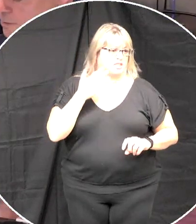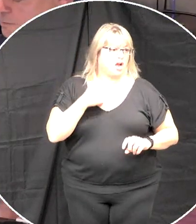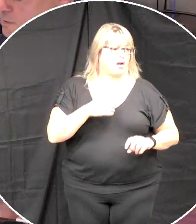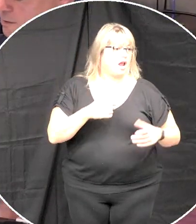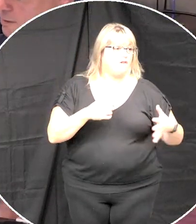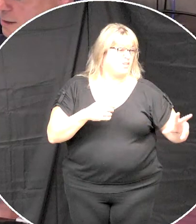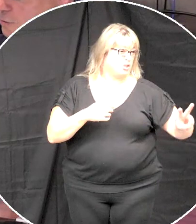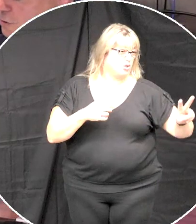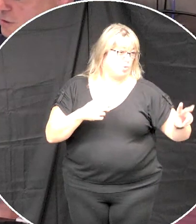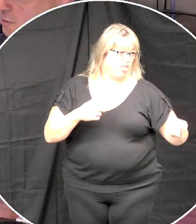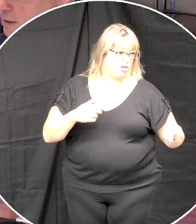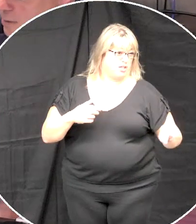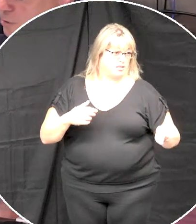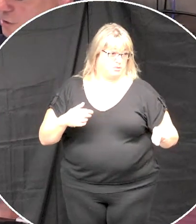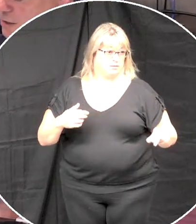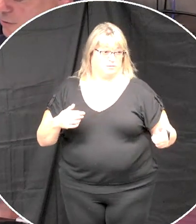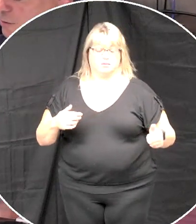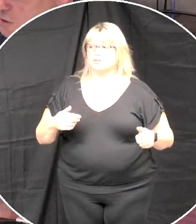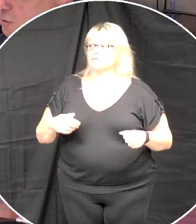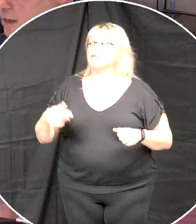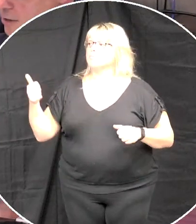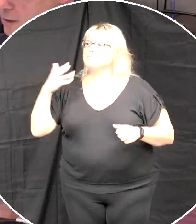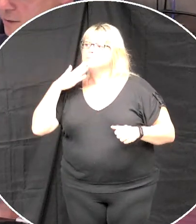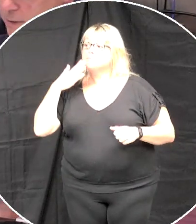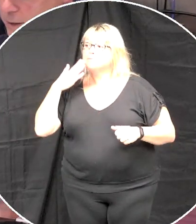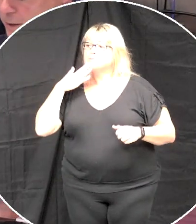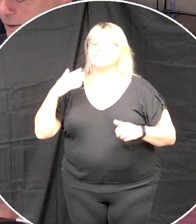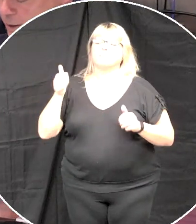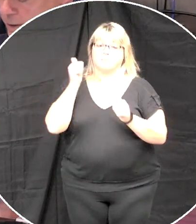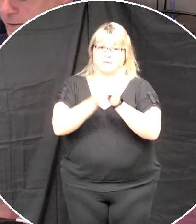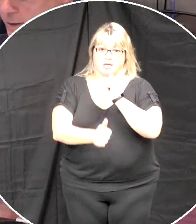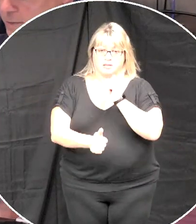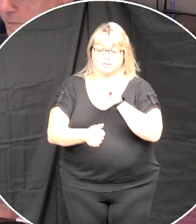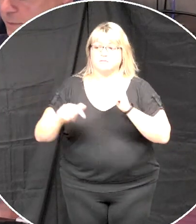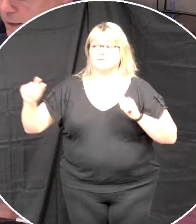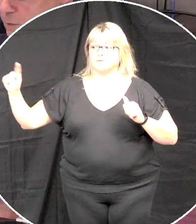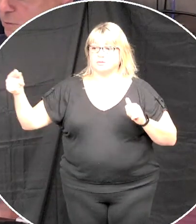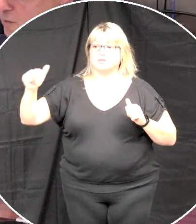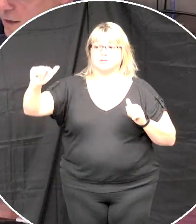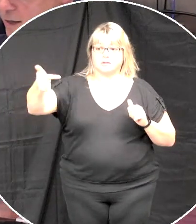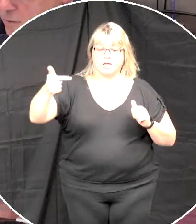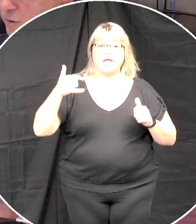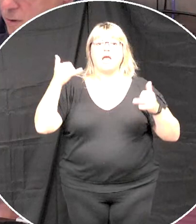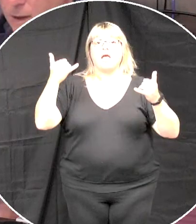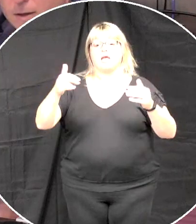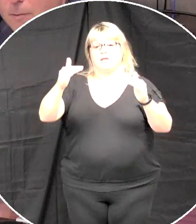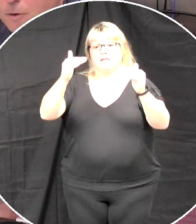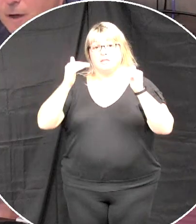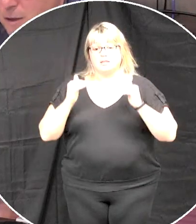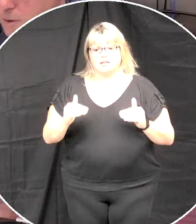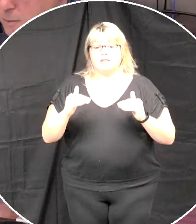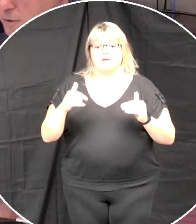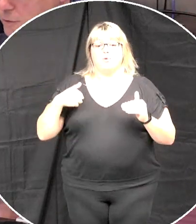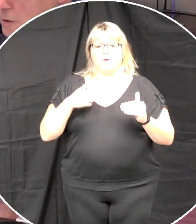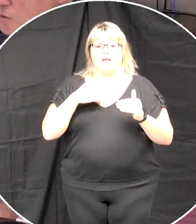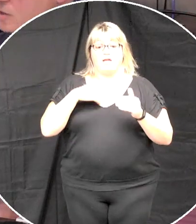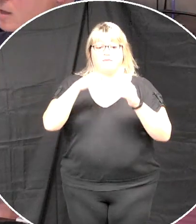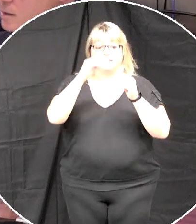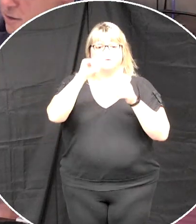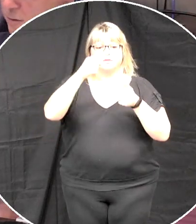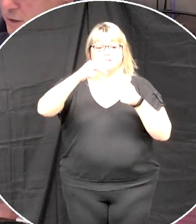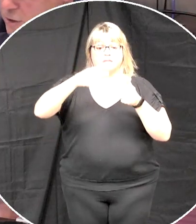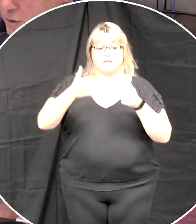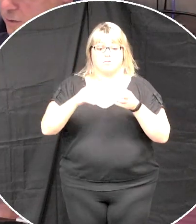Grandy. Thank you, Trustee Grandy. Appreciate that very much. So carried. And then we'll move on now to item number 3, which